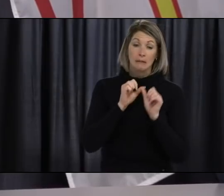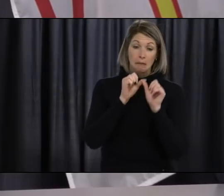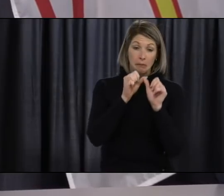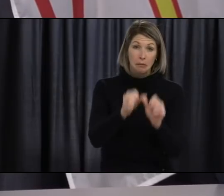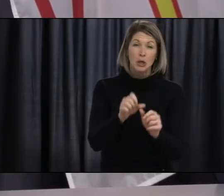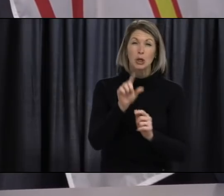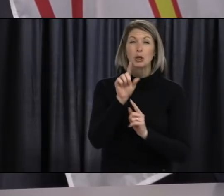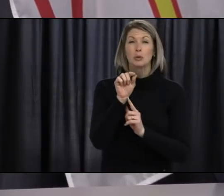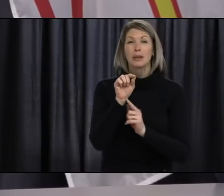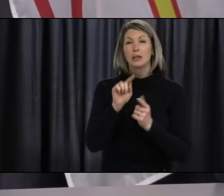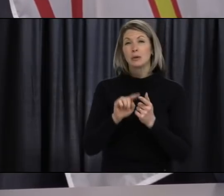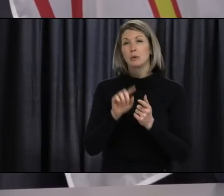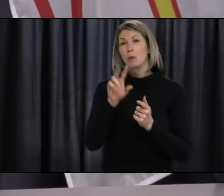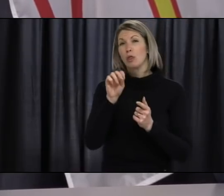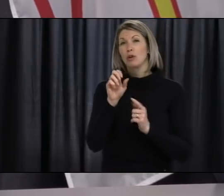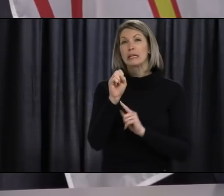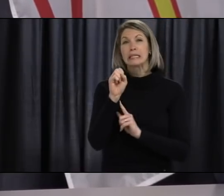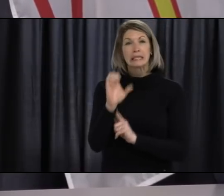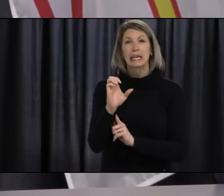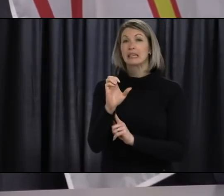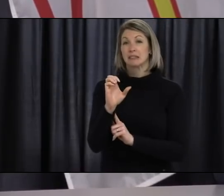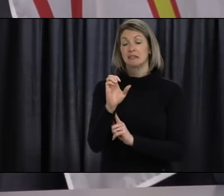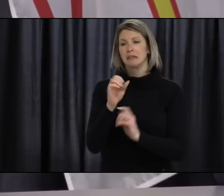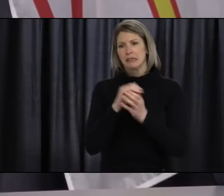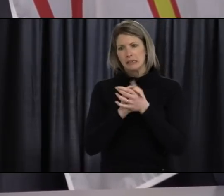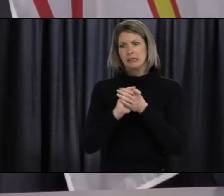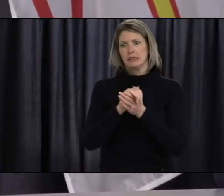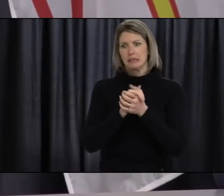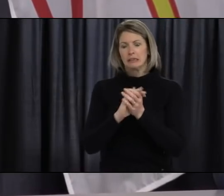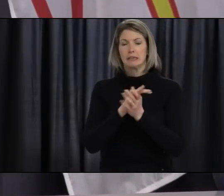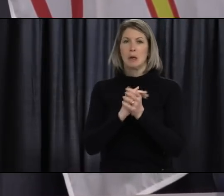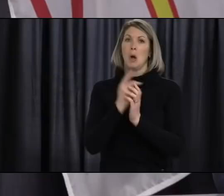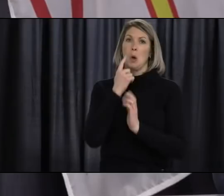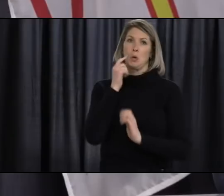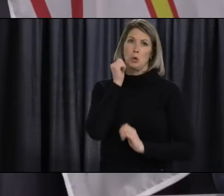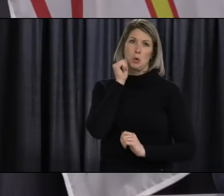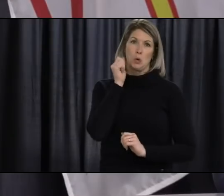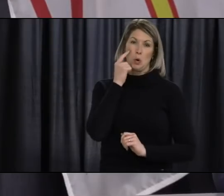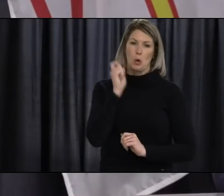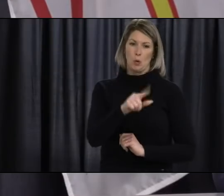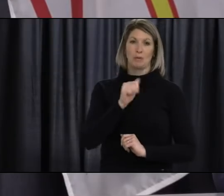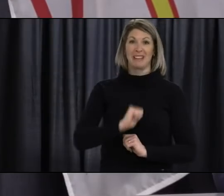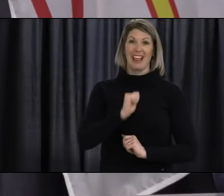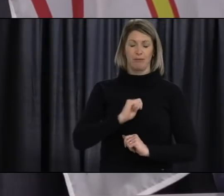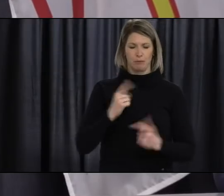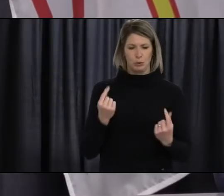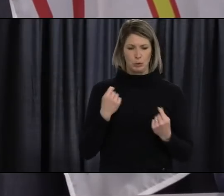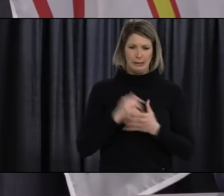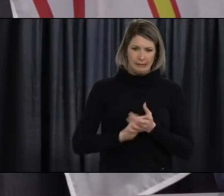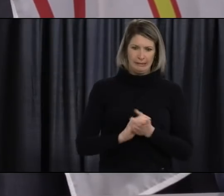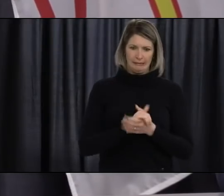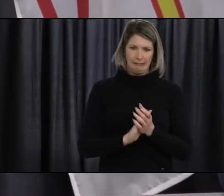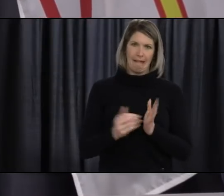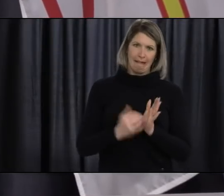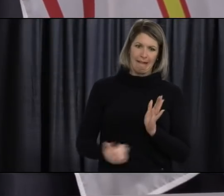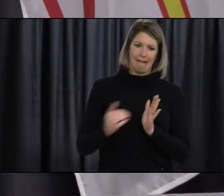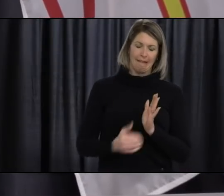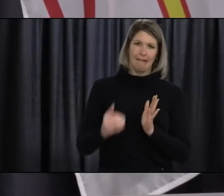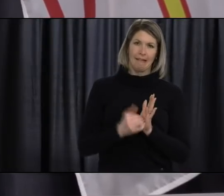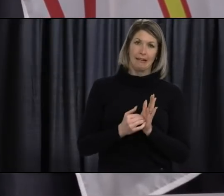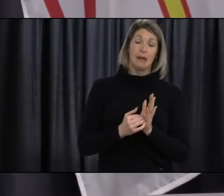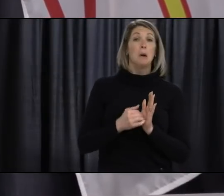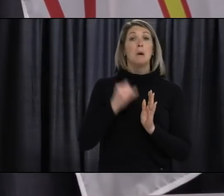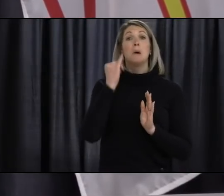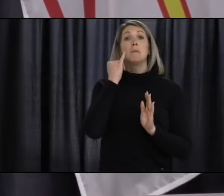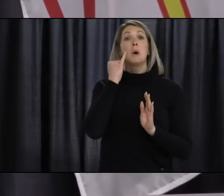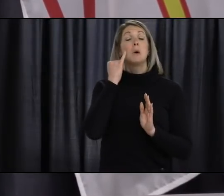my own self quite often much more than I would in the past of washing my hands on a regular basis. But when that's not available,